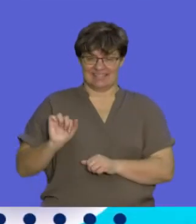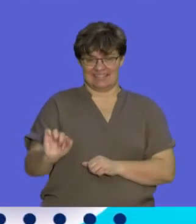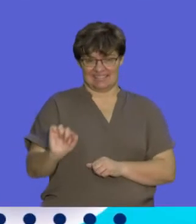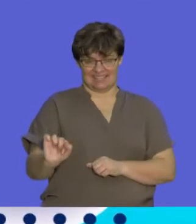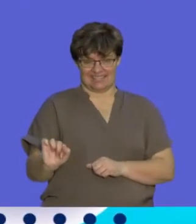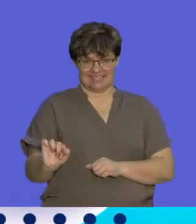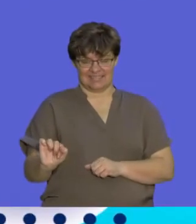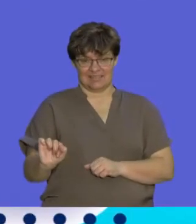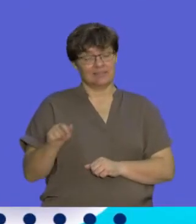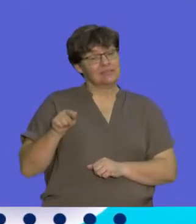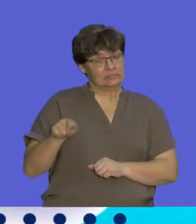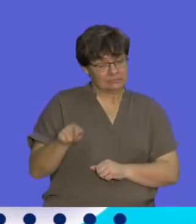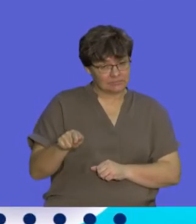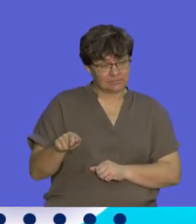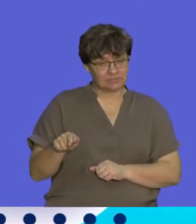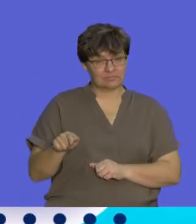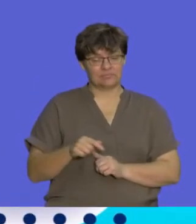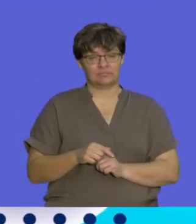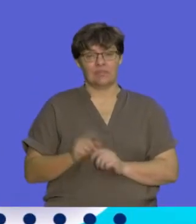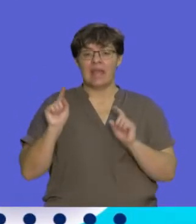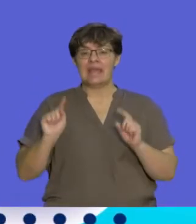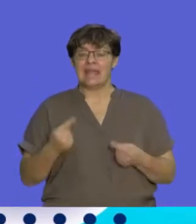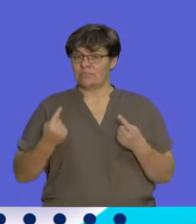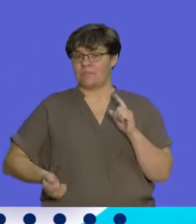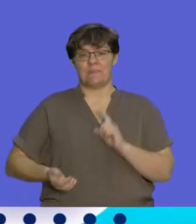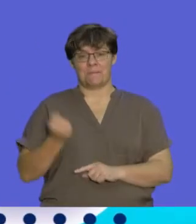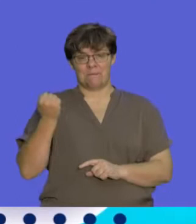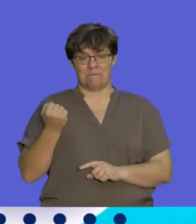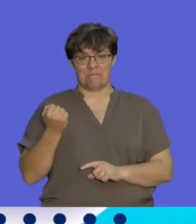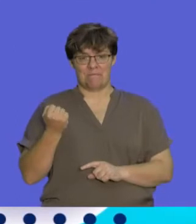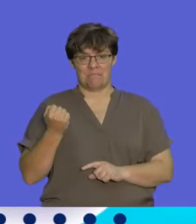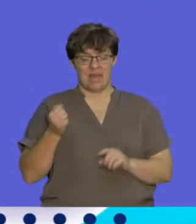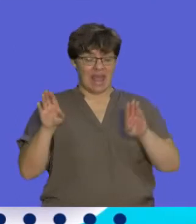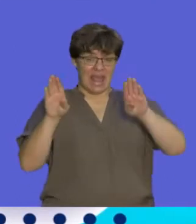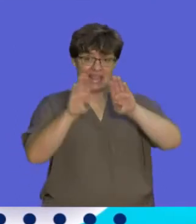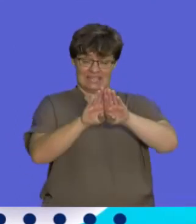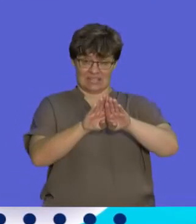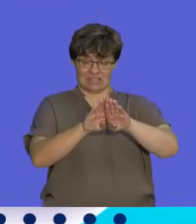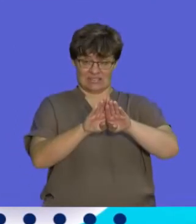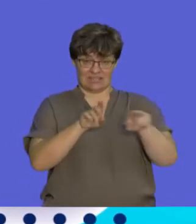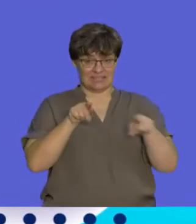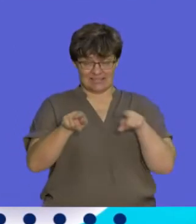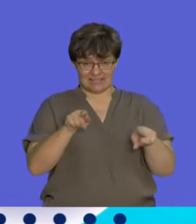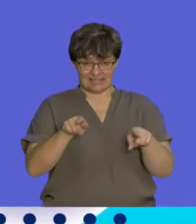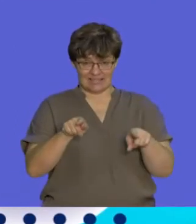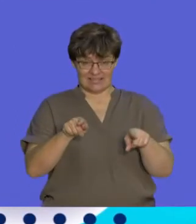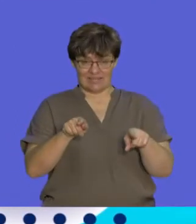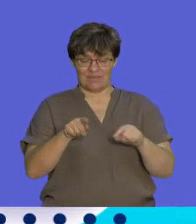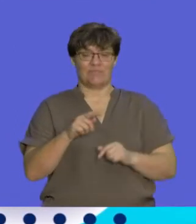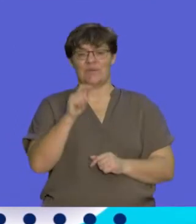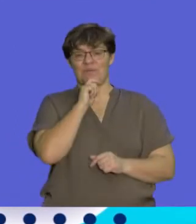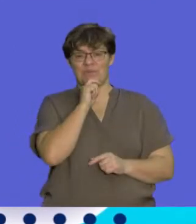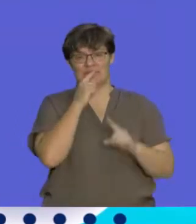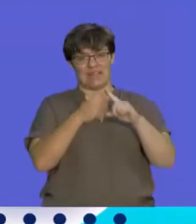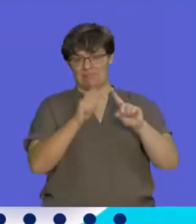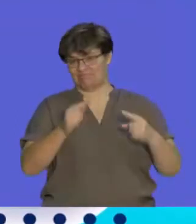Remember here again that we cannot find, if we've got the intersection of those two events, we cannot use the